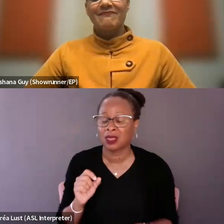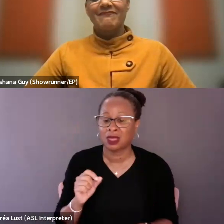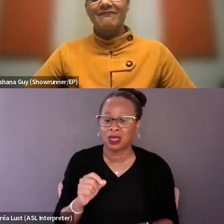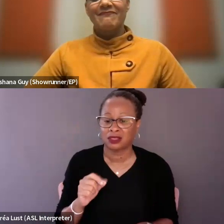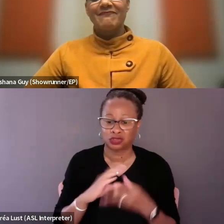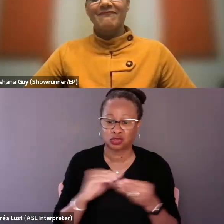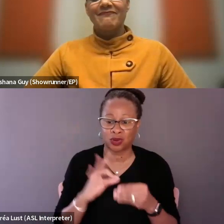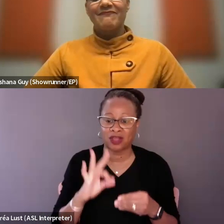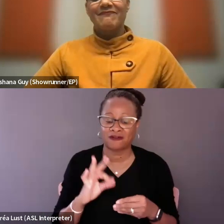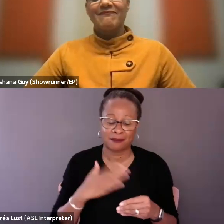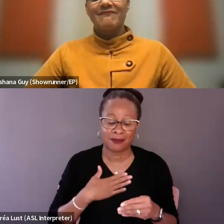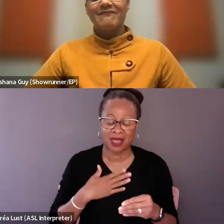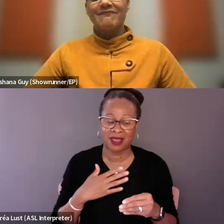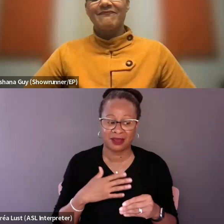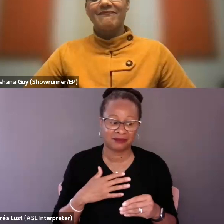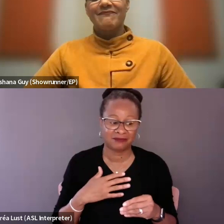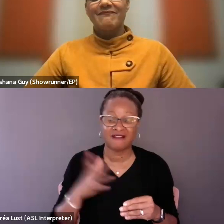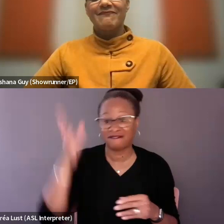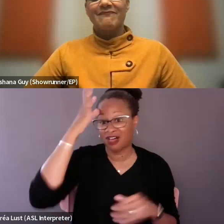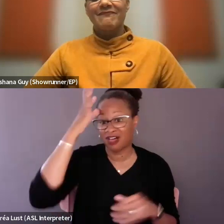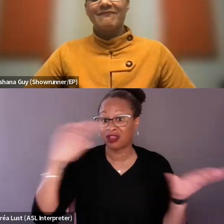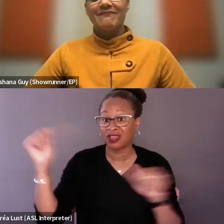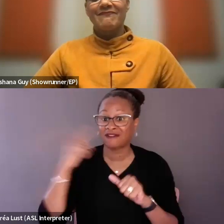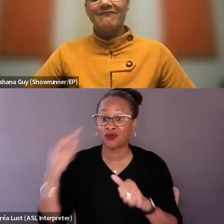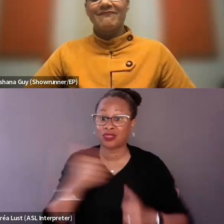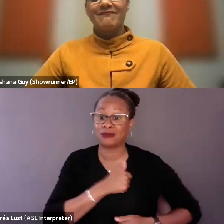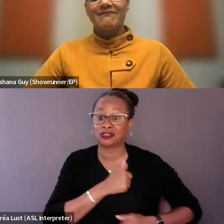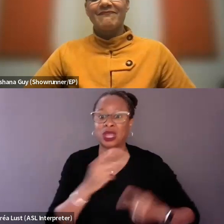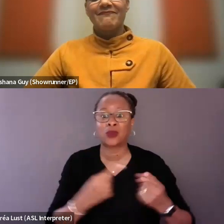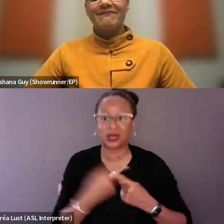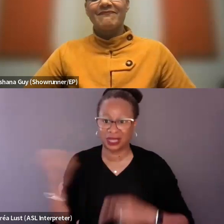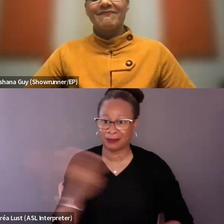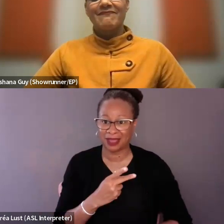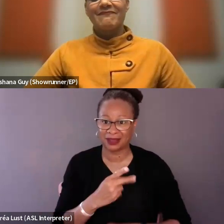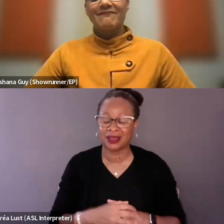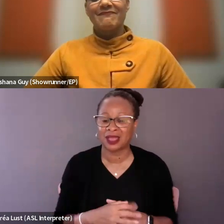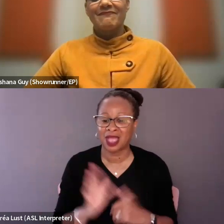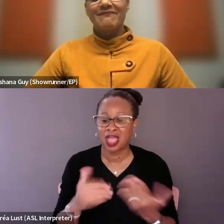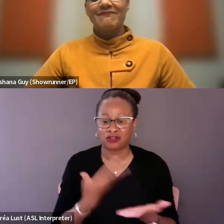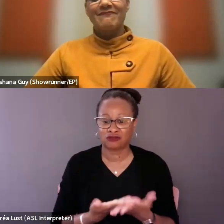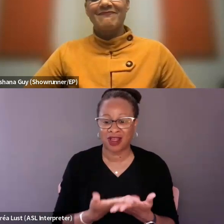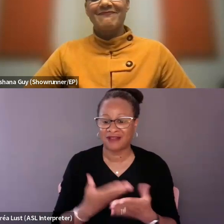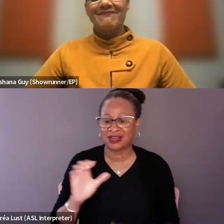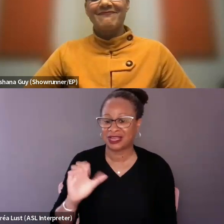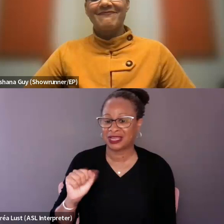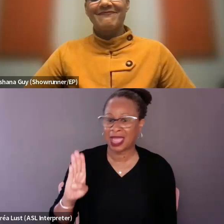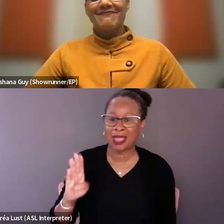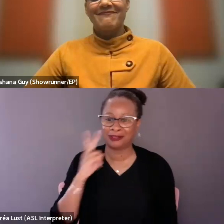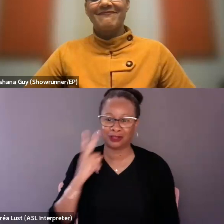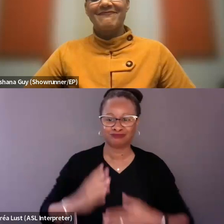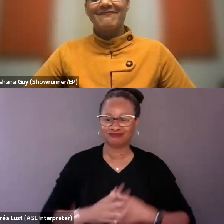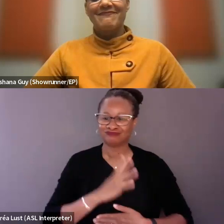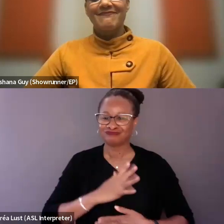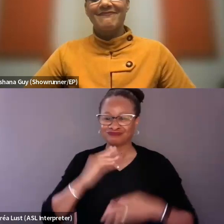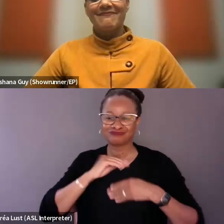my father had left for the military and the day that he came back, and he arrives in this cab looking very dapper, not